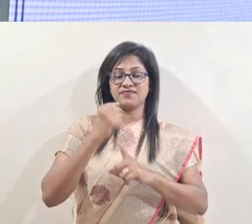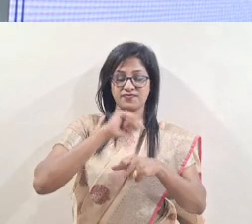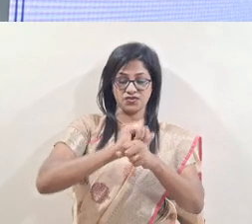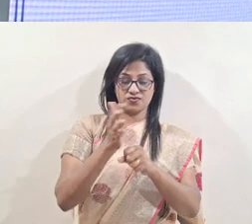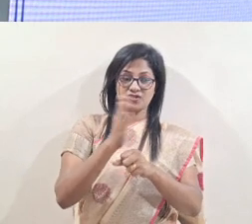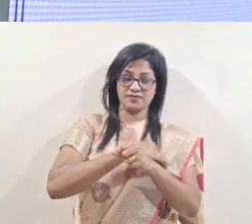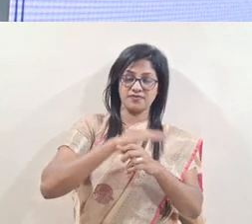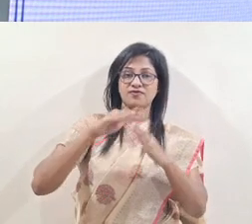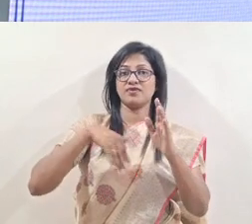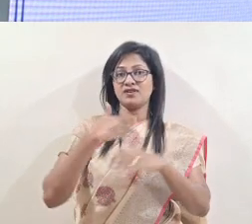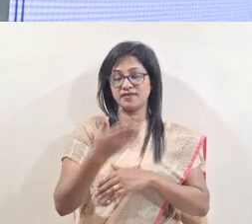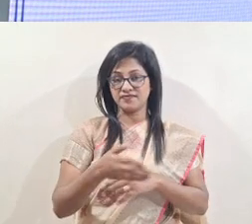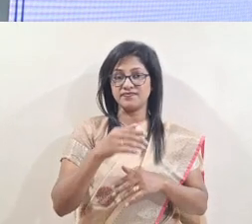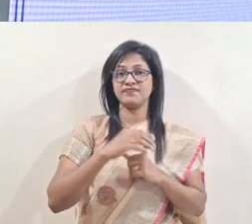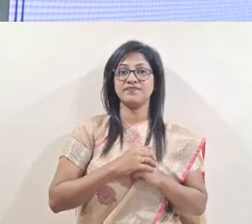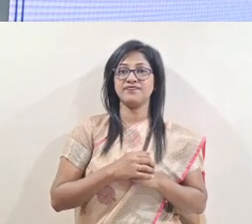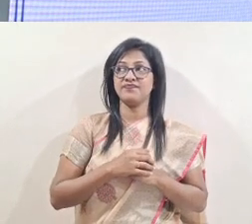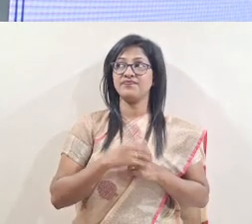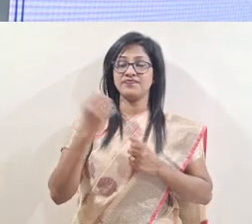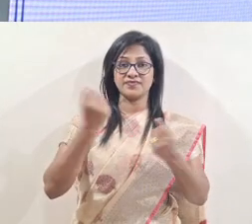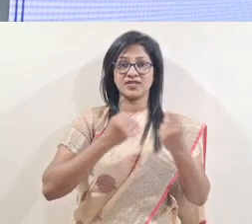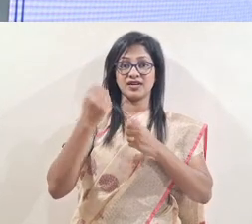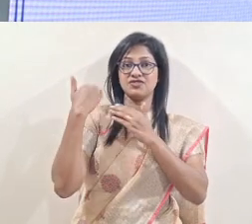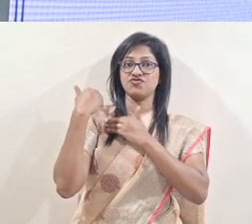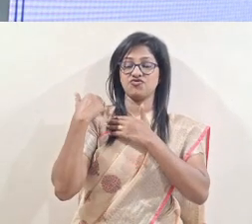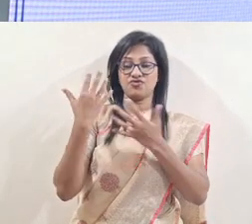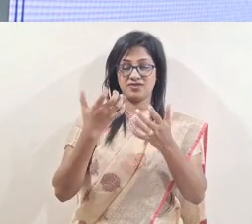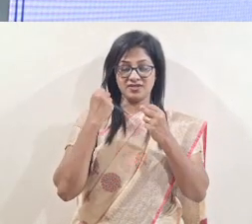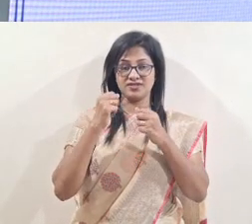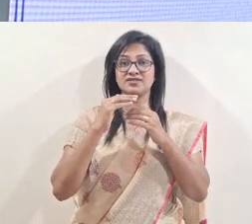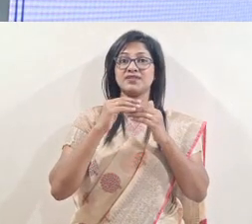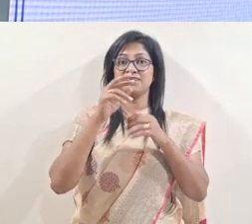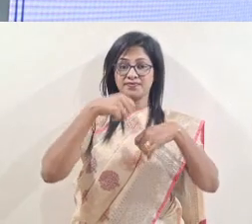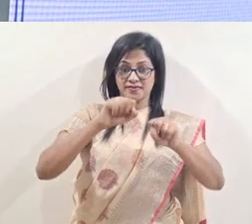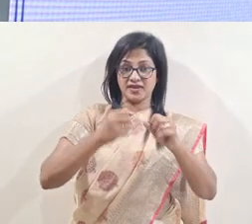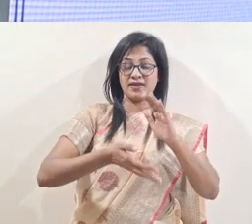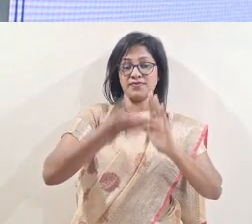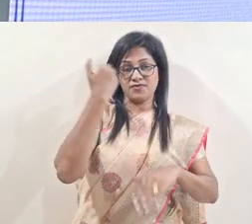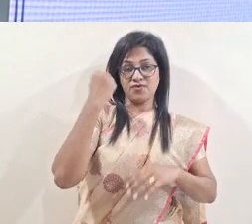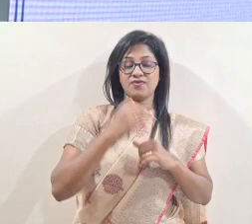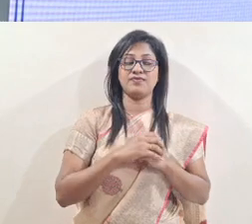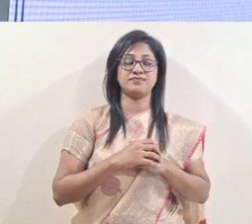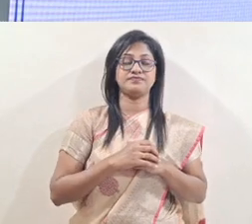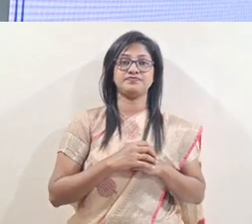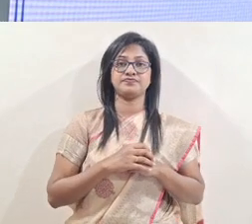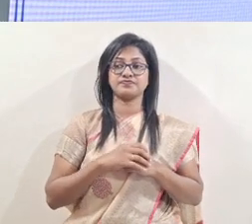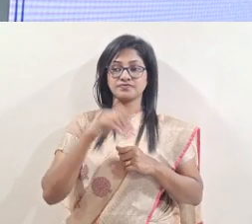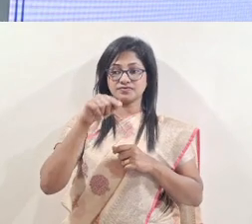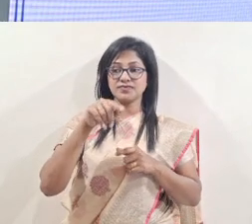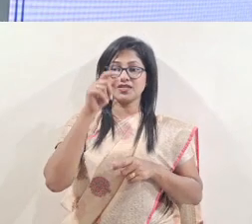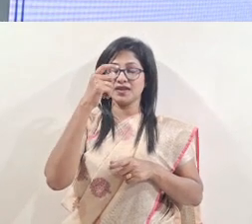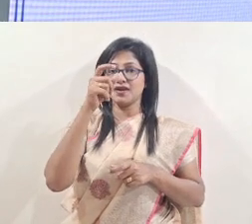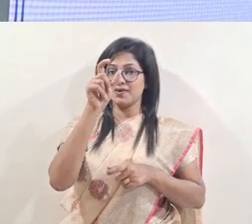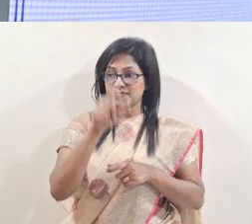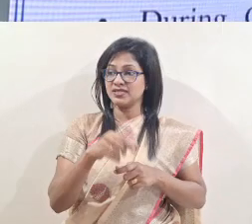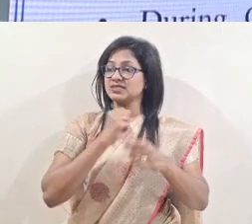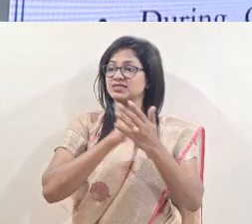there was an increase in the vehicle ownership of two-wheeler, then person is more likely to commute by the same vehicle.